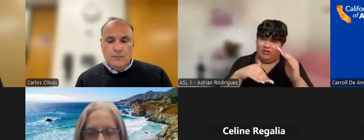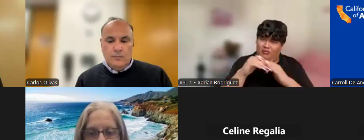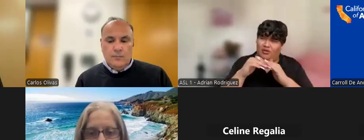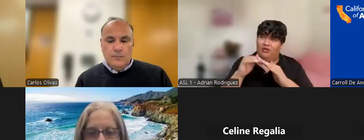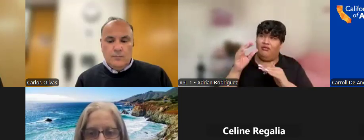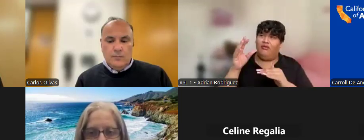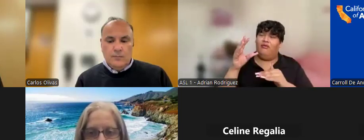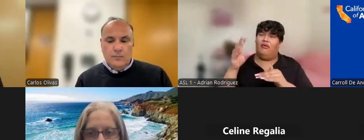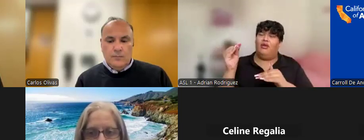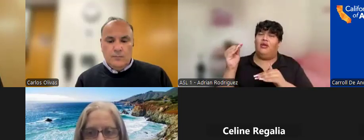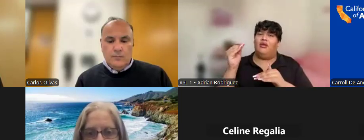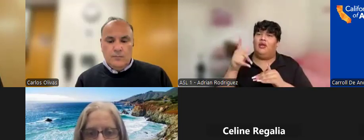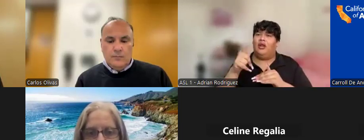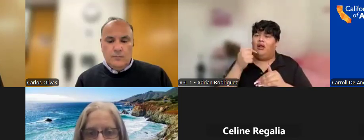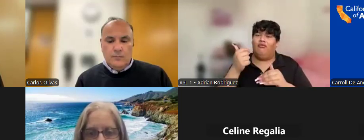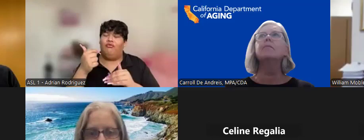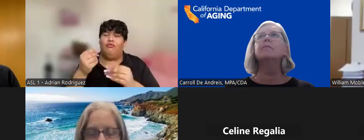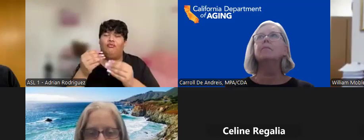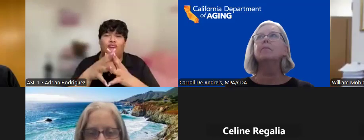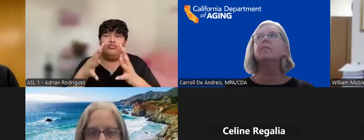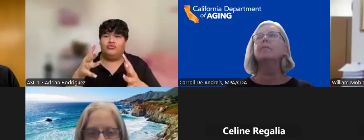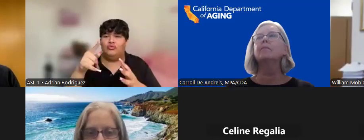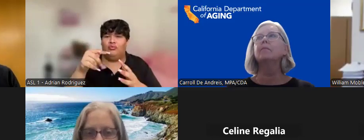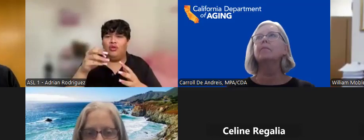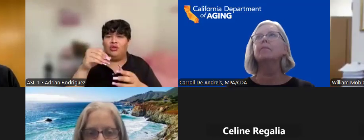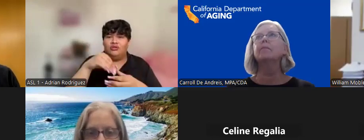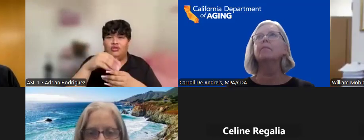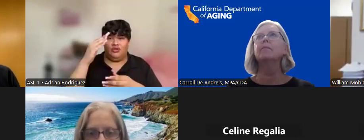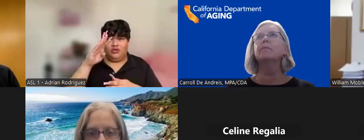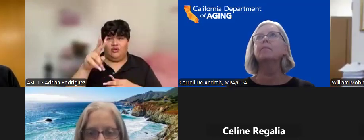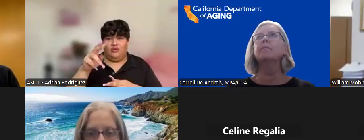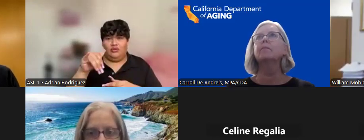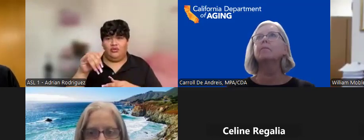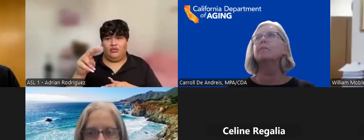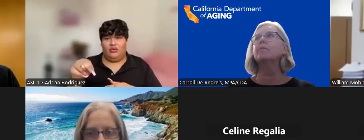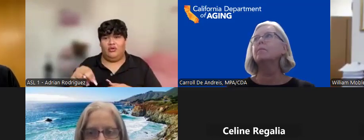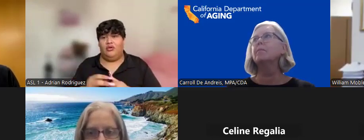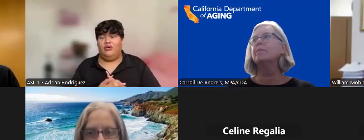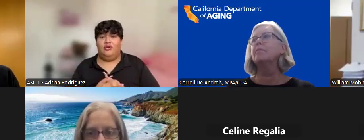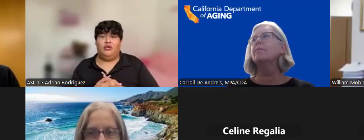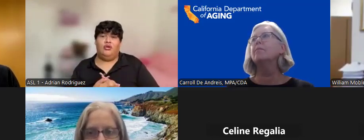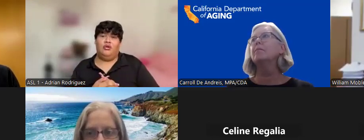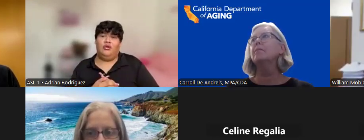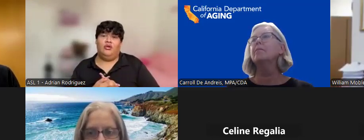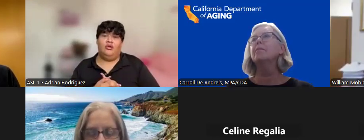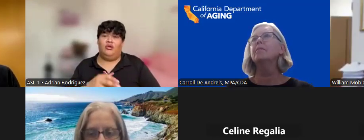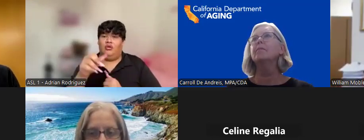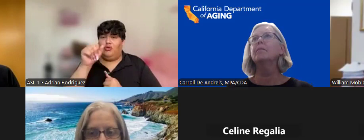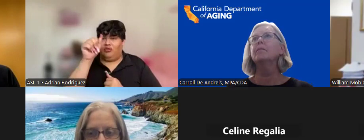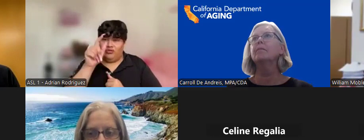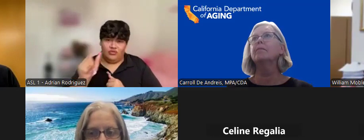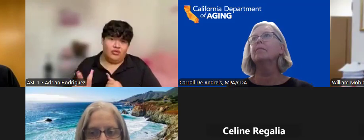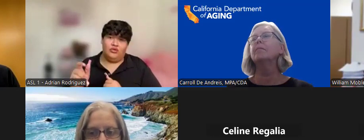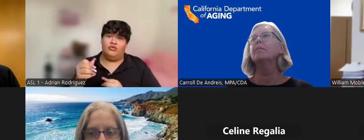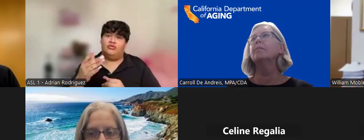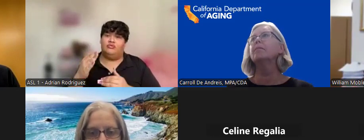is actually has multiple pathologies in their brain. It may be Lewy bodies and Alzheimer's pathology. So bottom